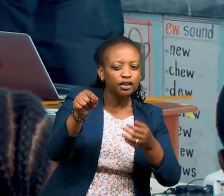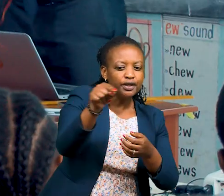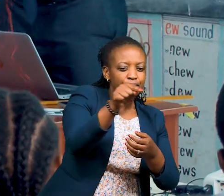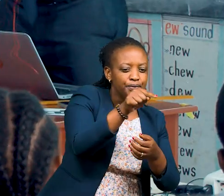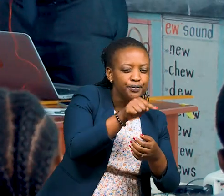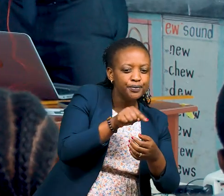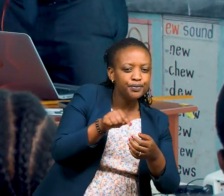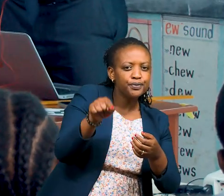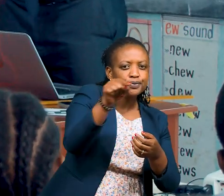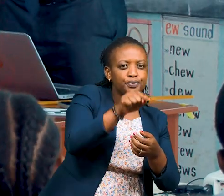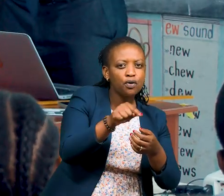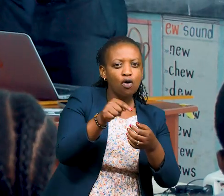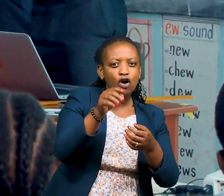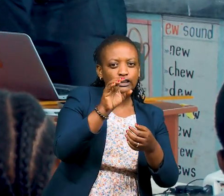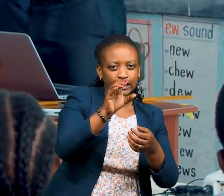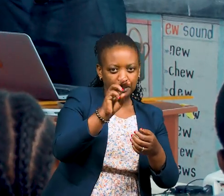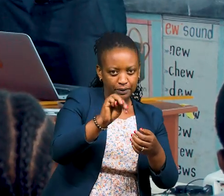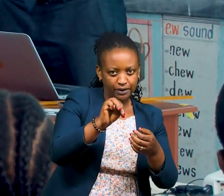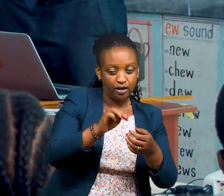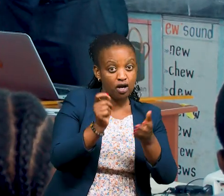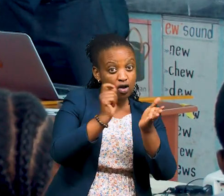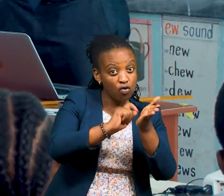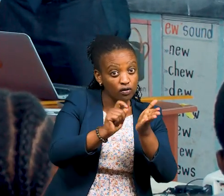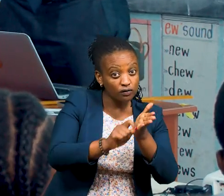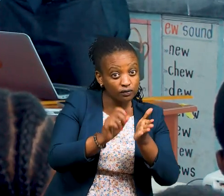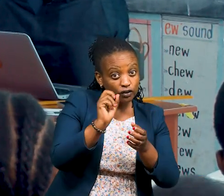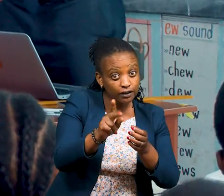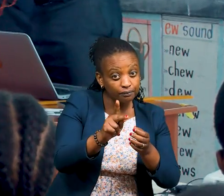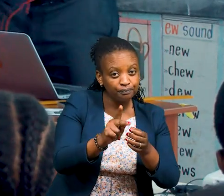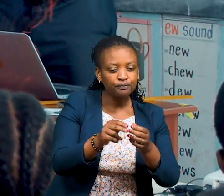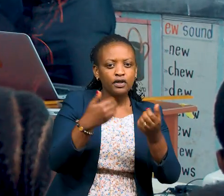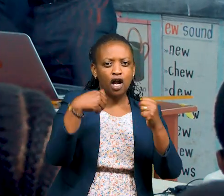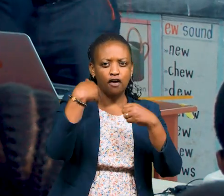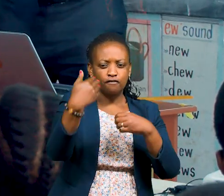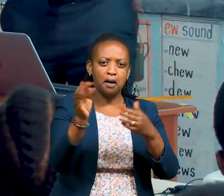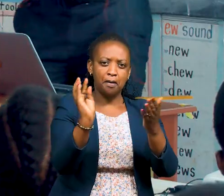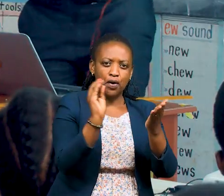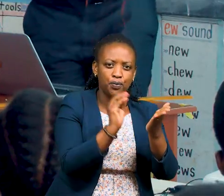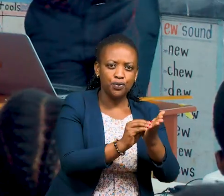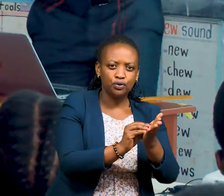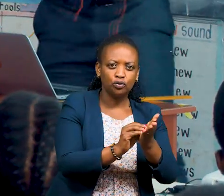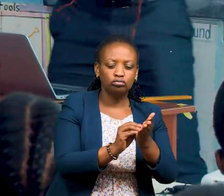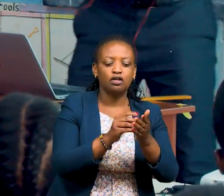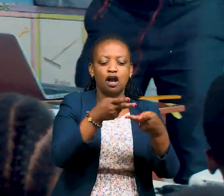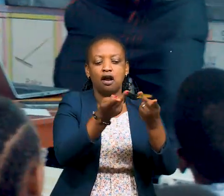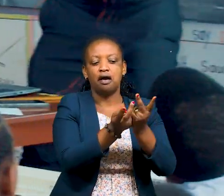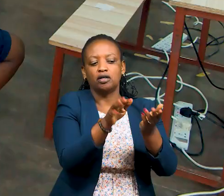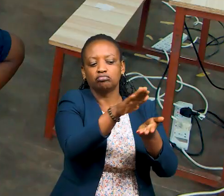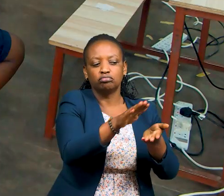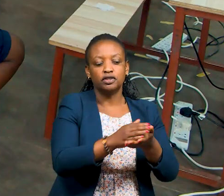the circumference in centimeters, right? And we record